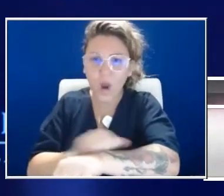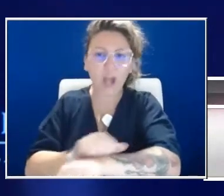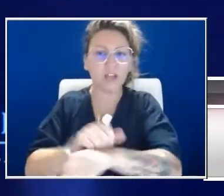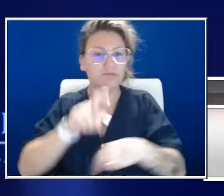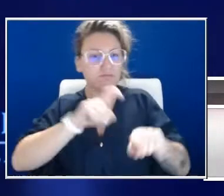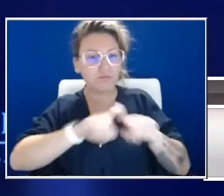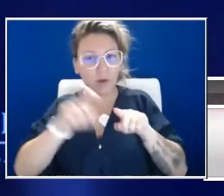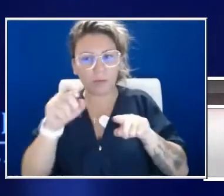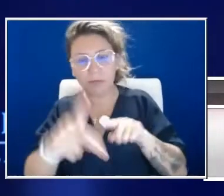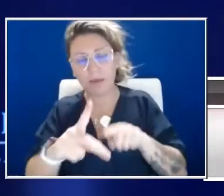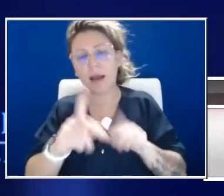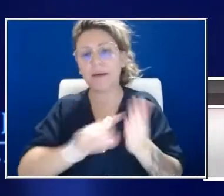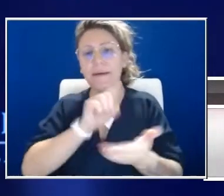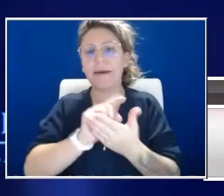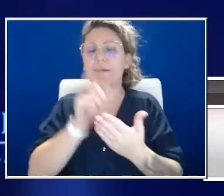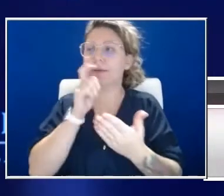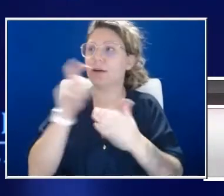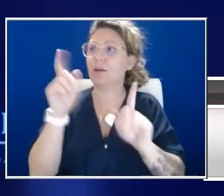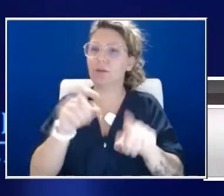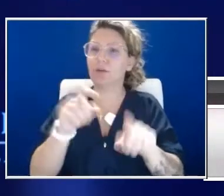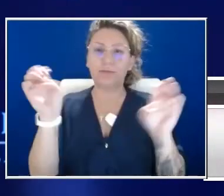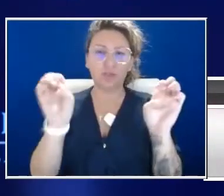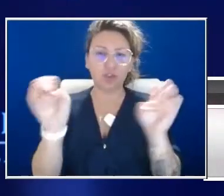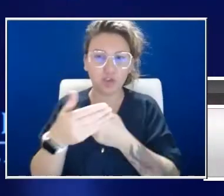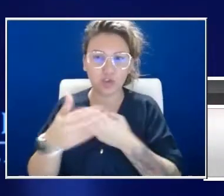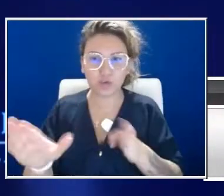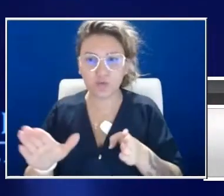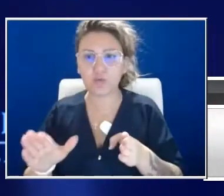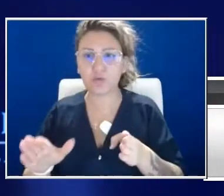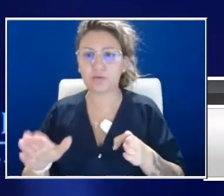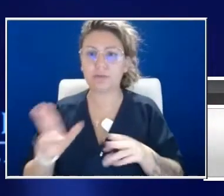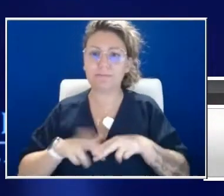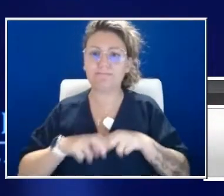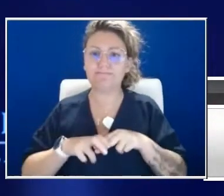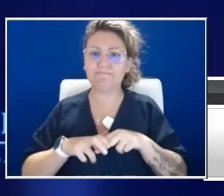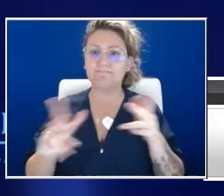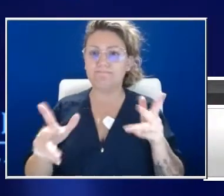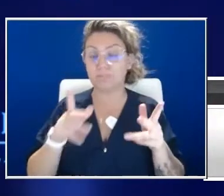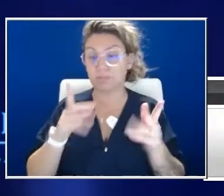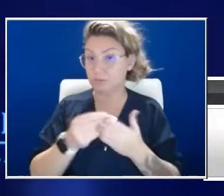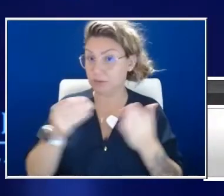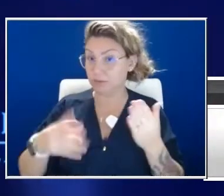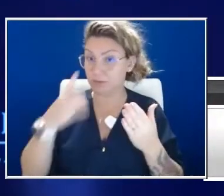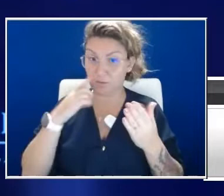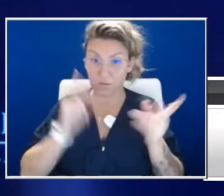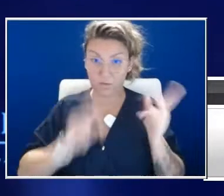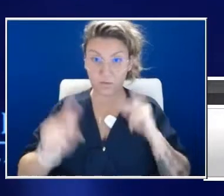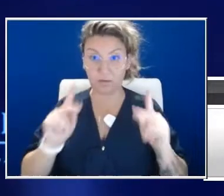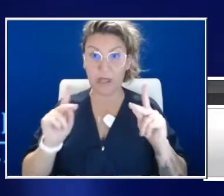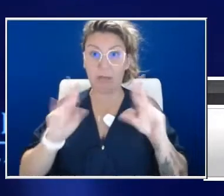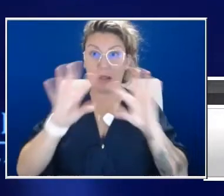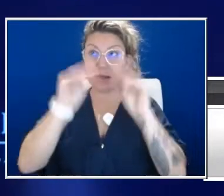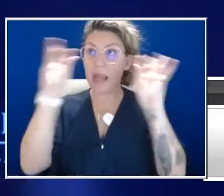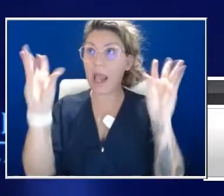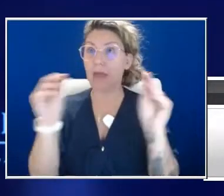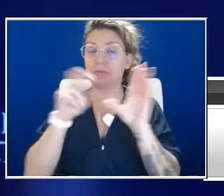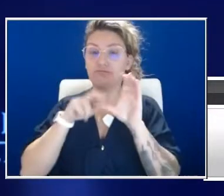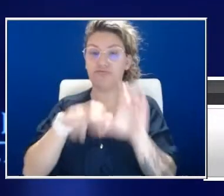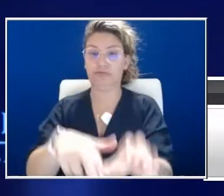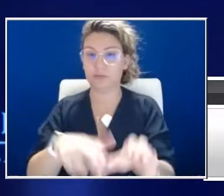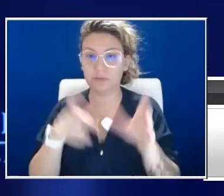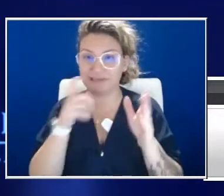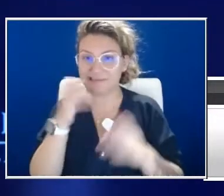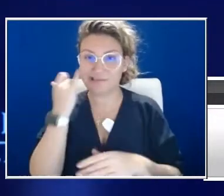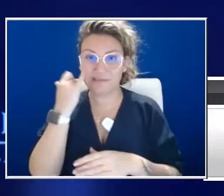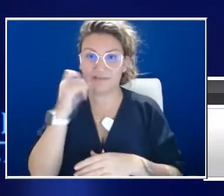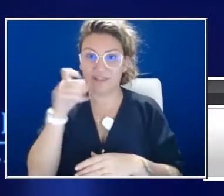that unnecessary trip to the emergency room, sit there. That can be pretty expensive for people. An ambulance ride, if they don't need to take it, that saves them